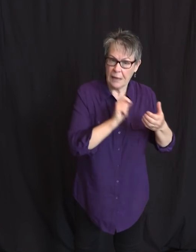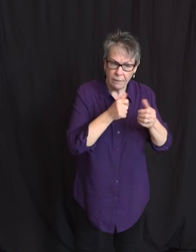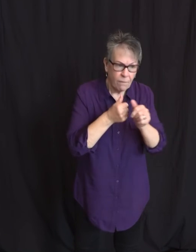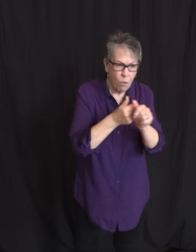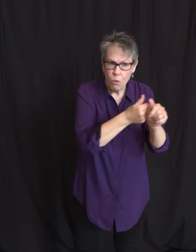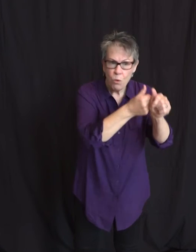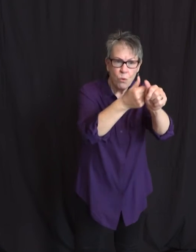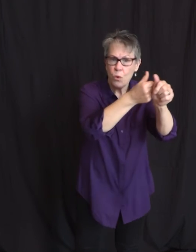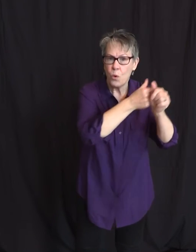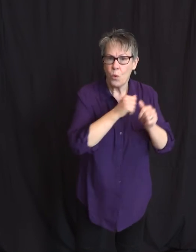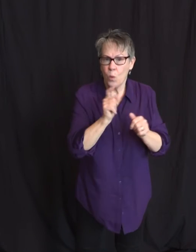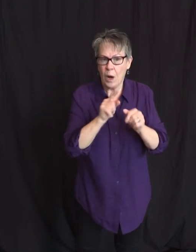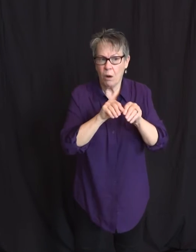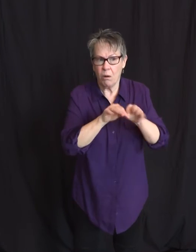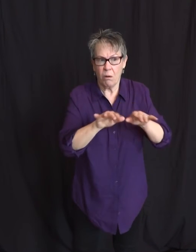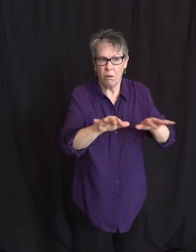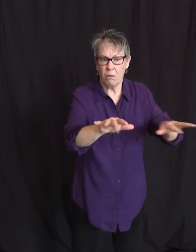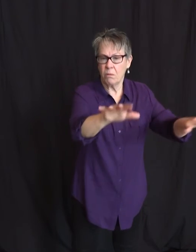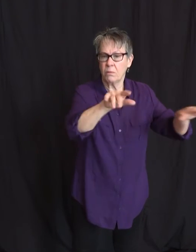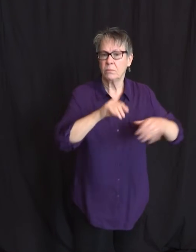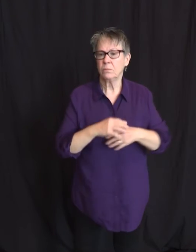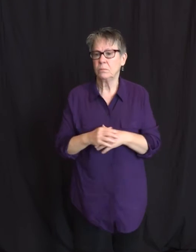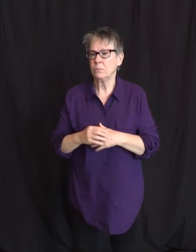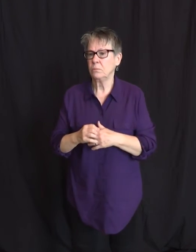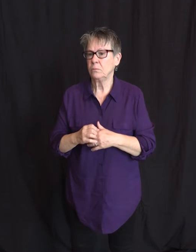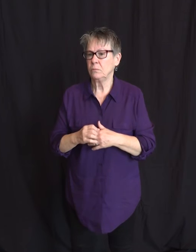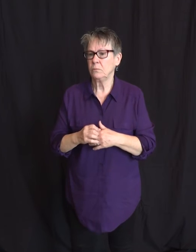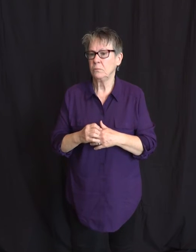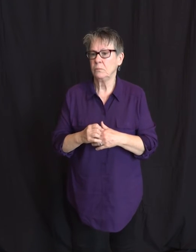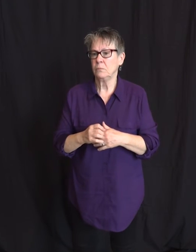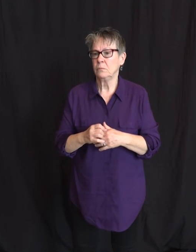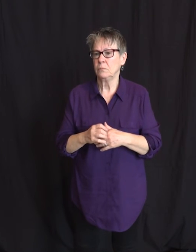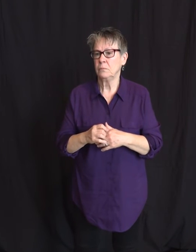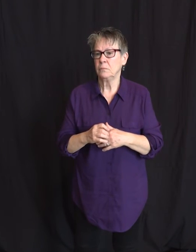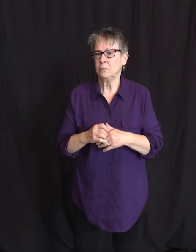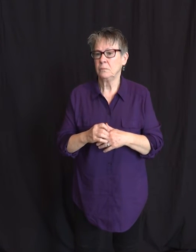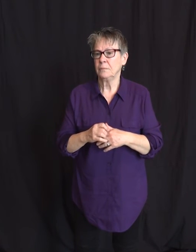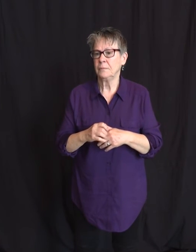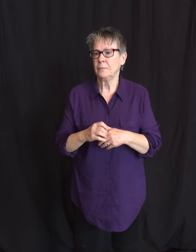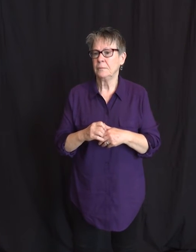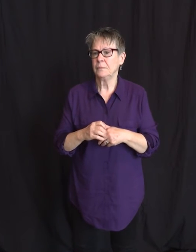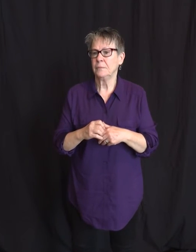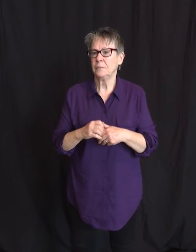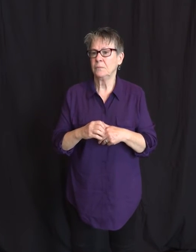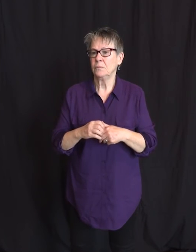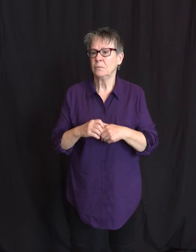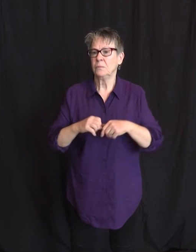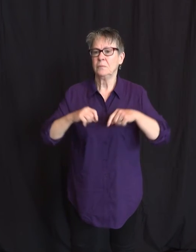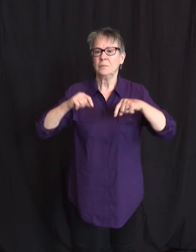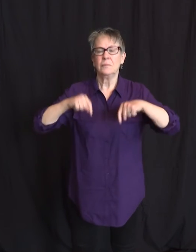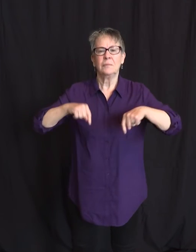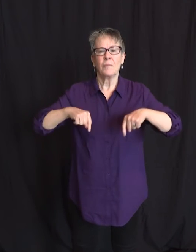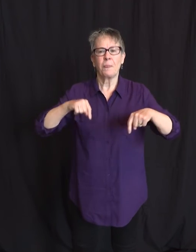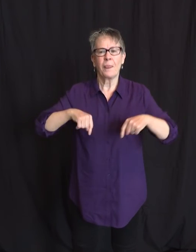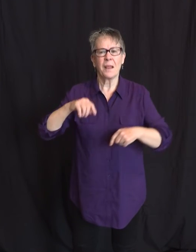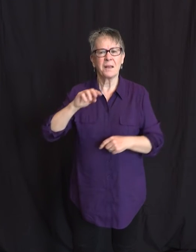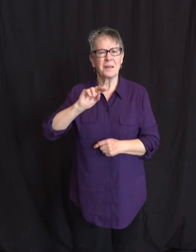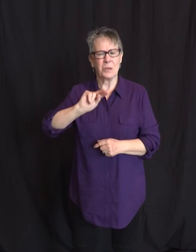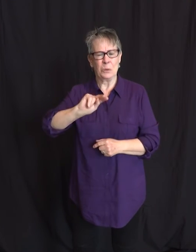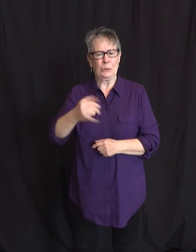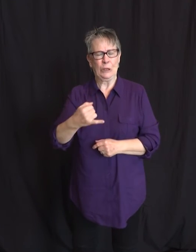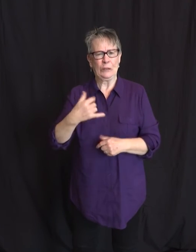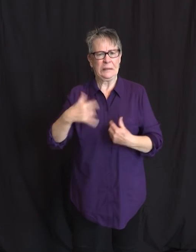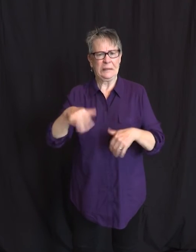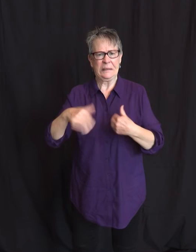thing in this case. It's a bad thing for the virus. It's a good thing as it relates to technology. We'll be more toward that 15 person